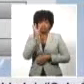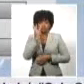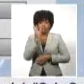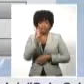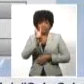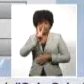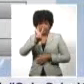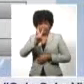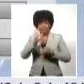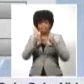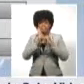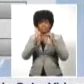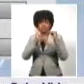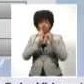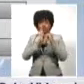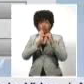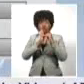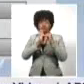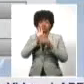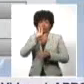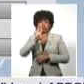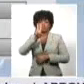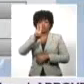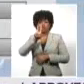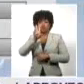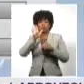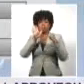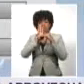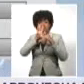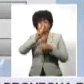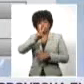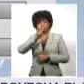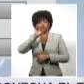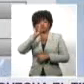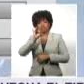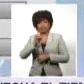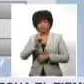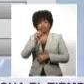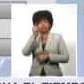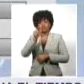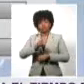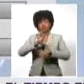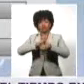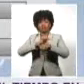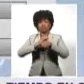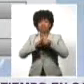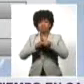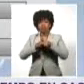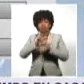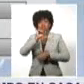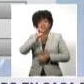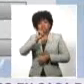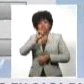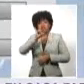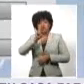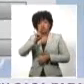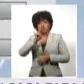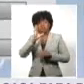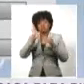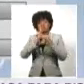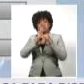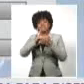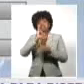71,085 fatalities for a lethality of 5.67%. And with this, we wrap up all the